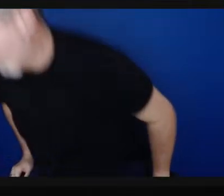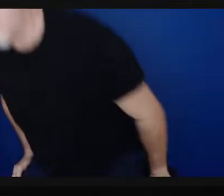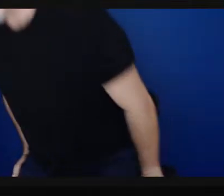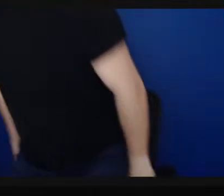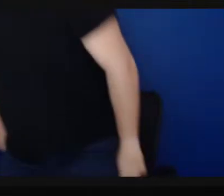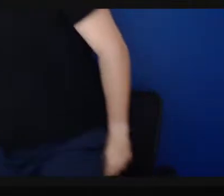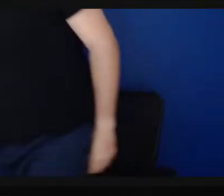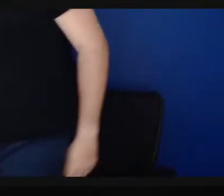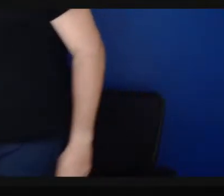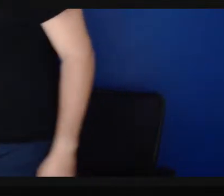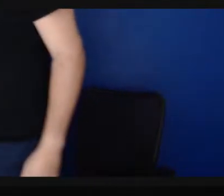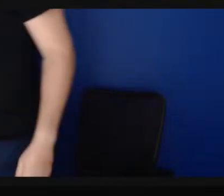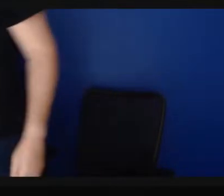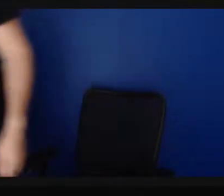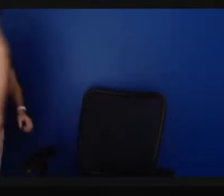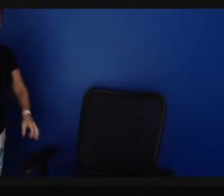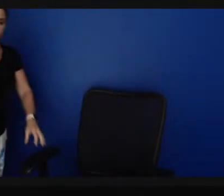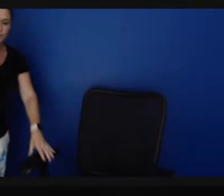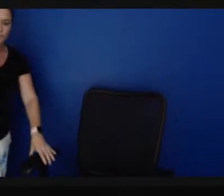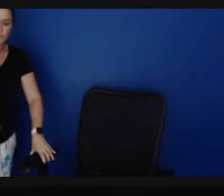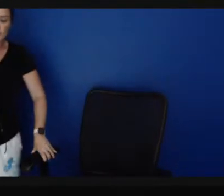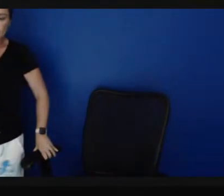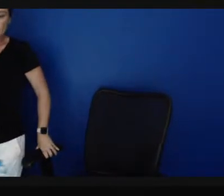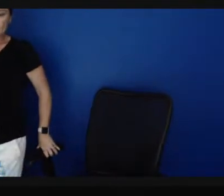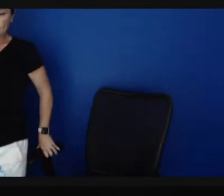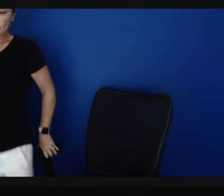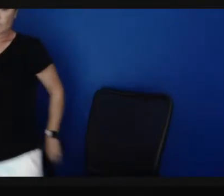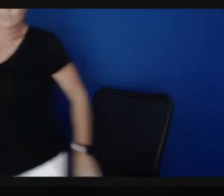this more quickly than usual.